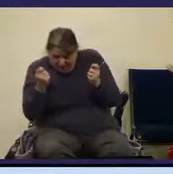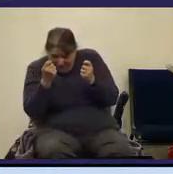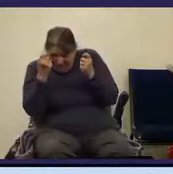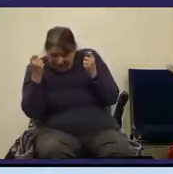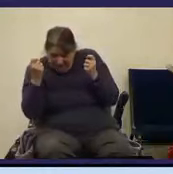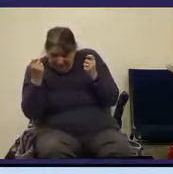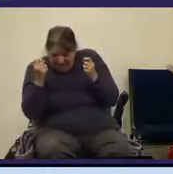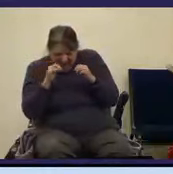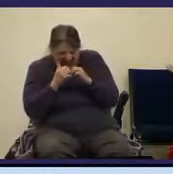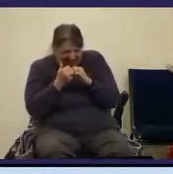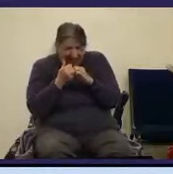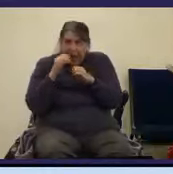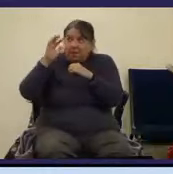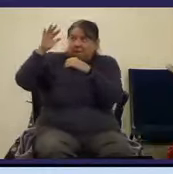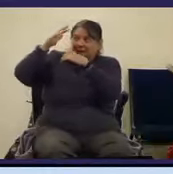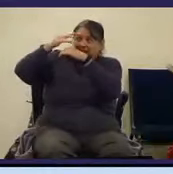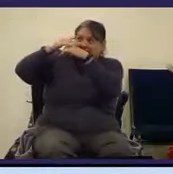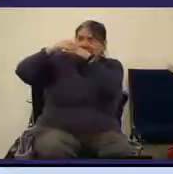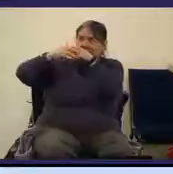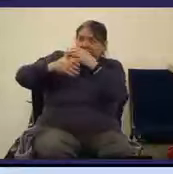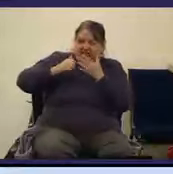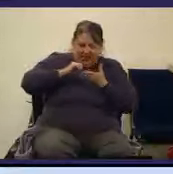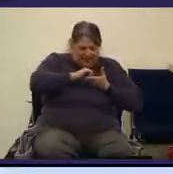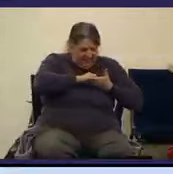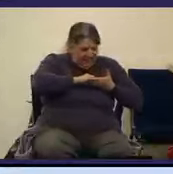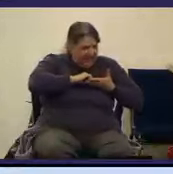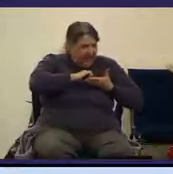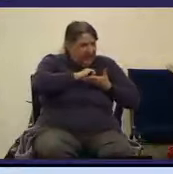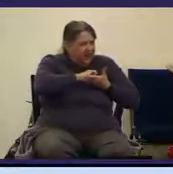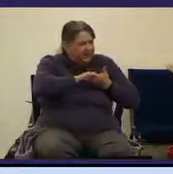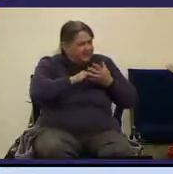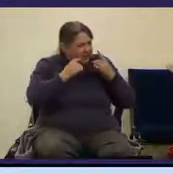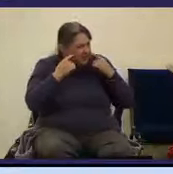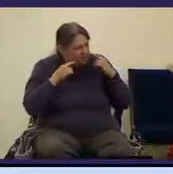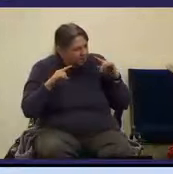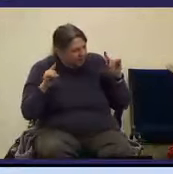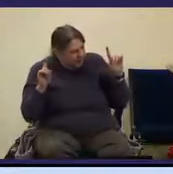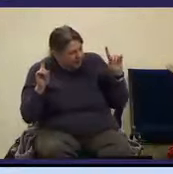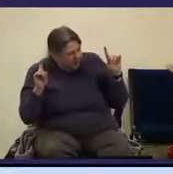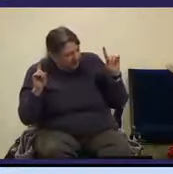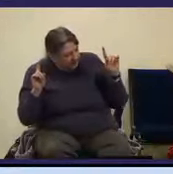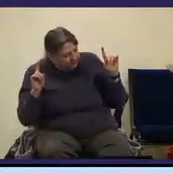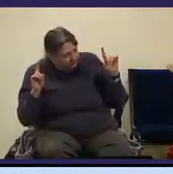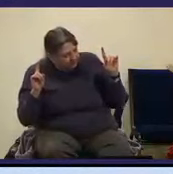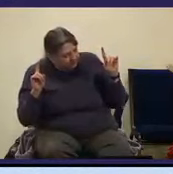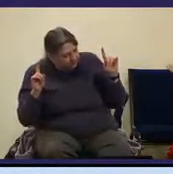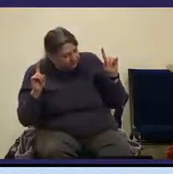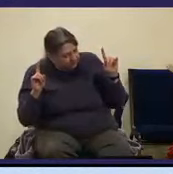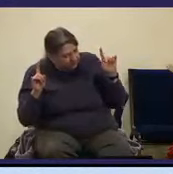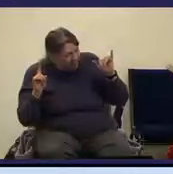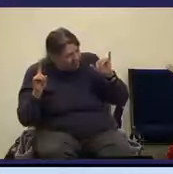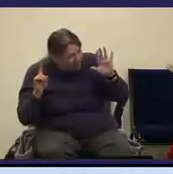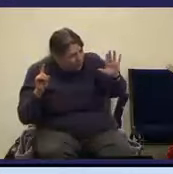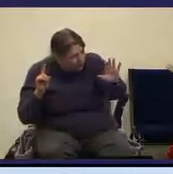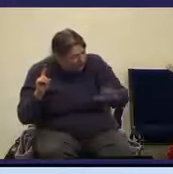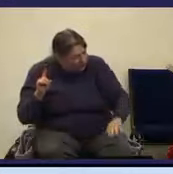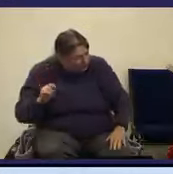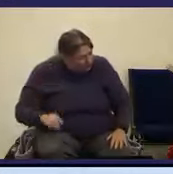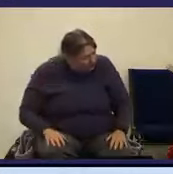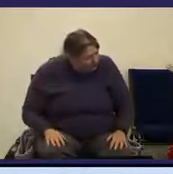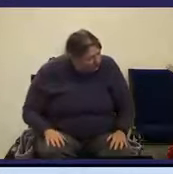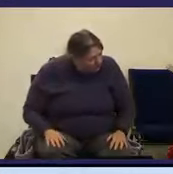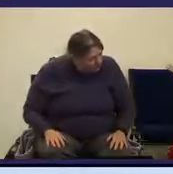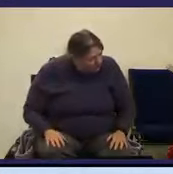to victory with his cleansing. Isn't that awesome? We